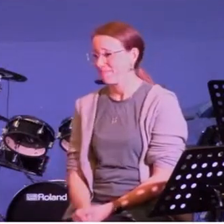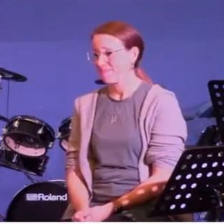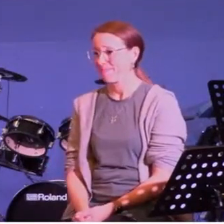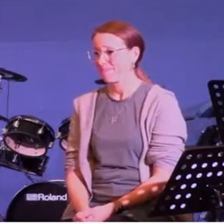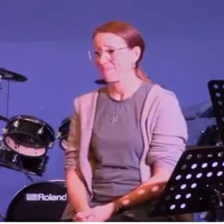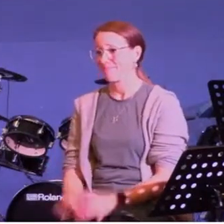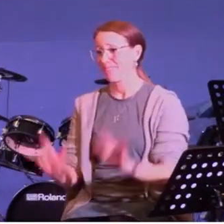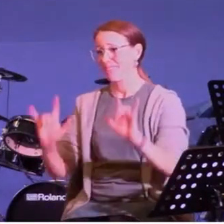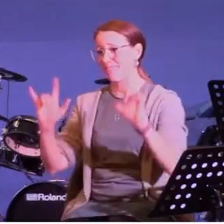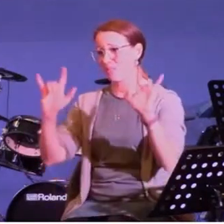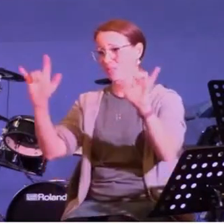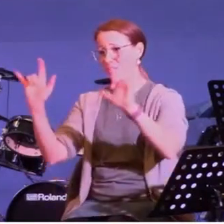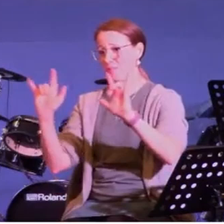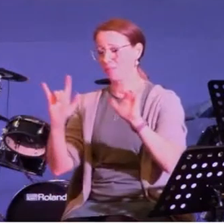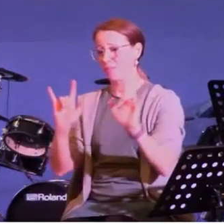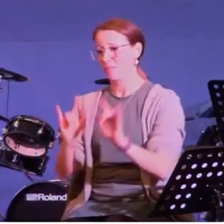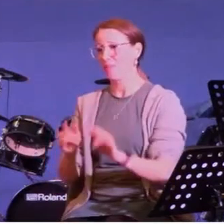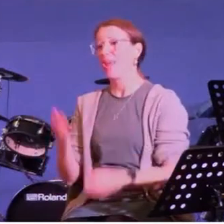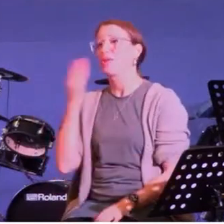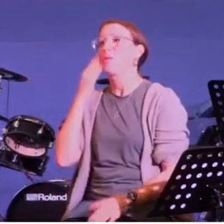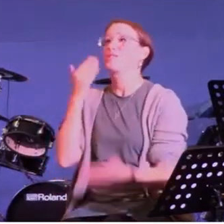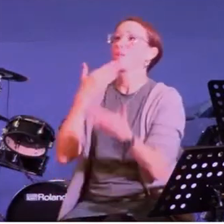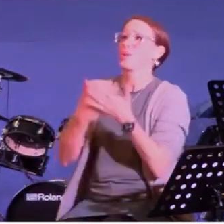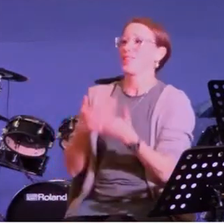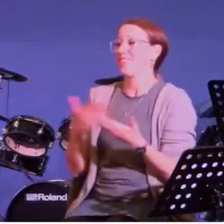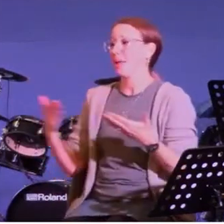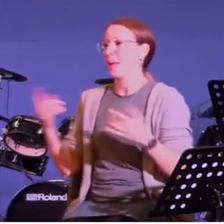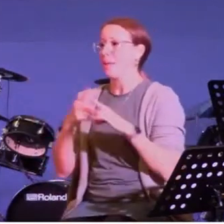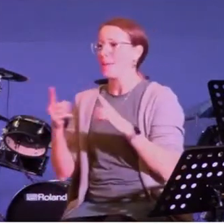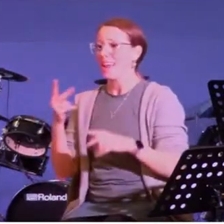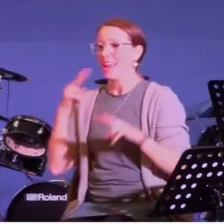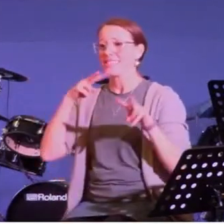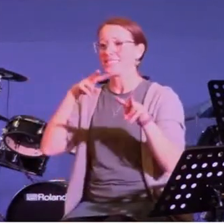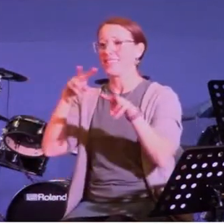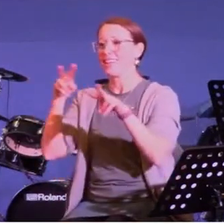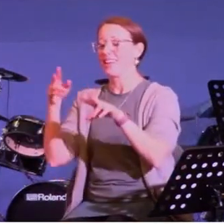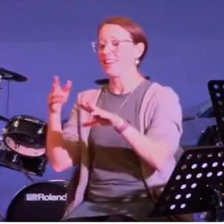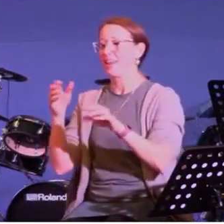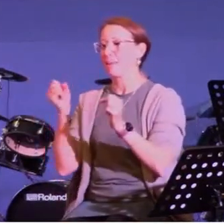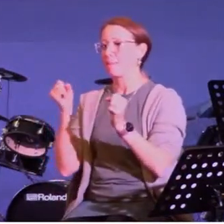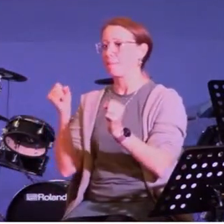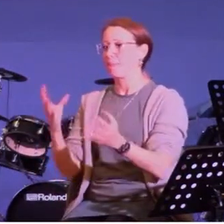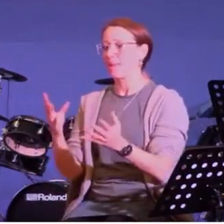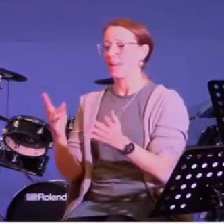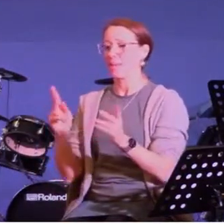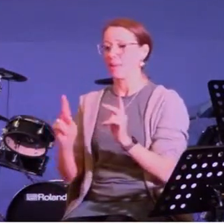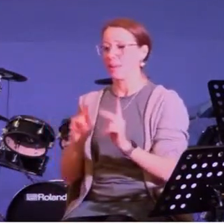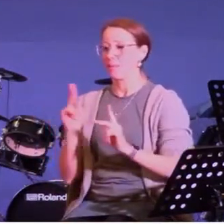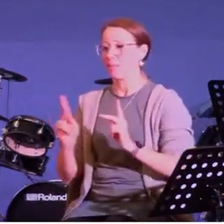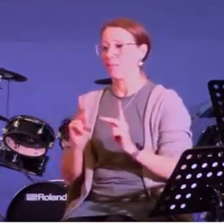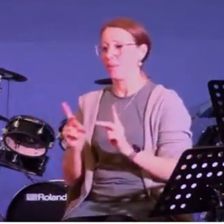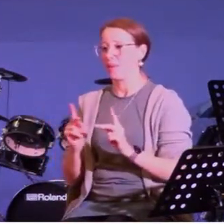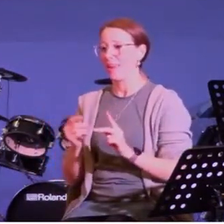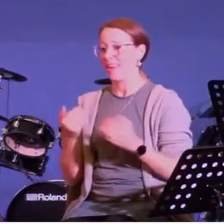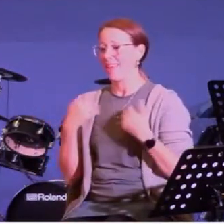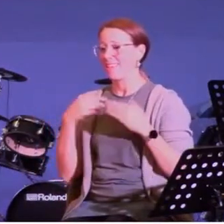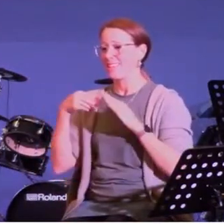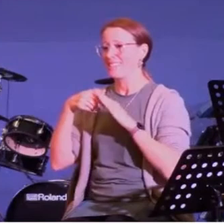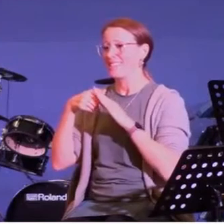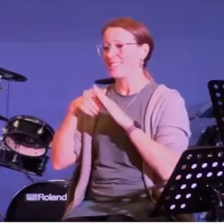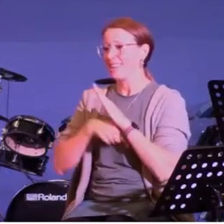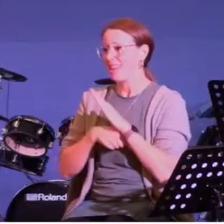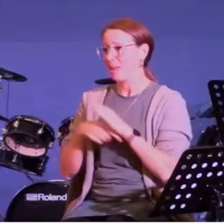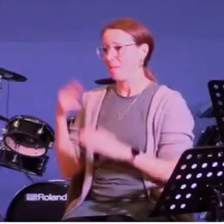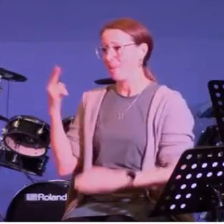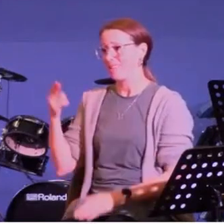I love you guys. This is like a good thing, but I just seeing all you. I have so much deep history here, and this is weird saying